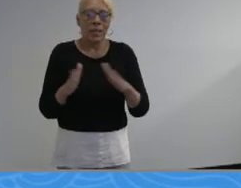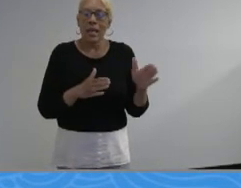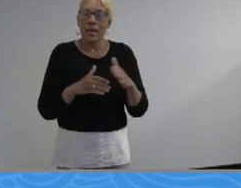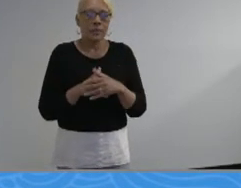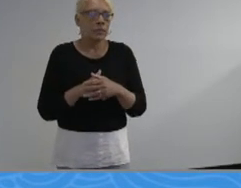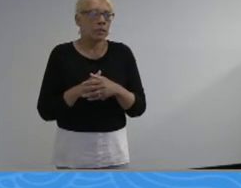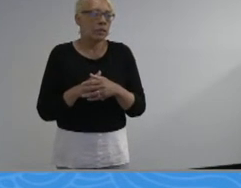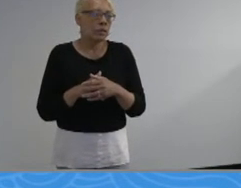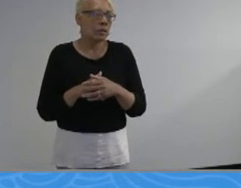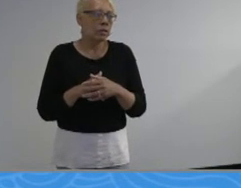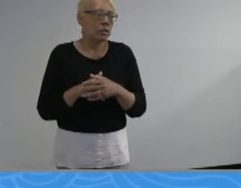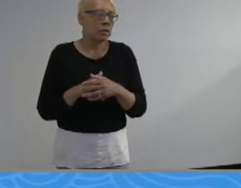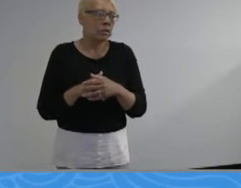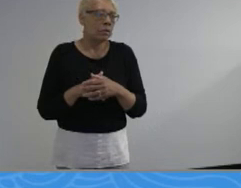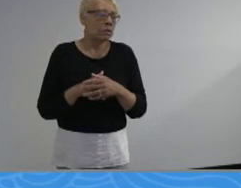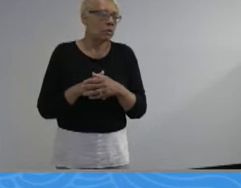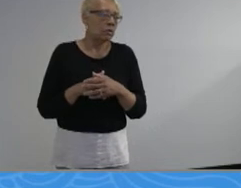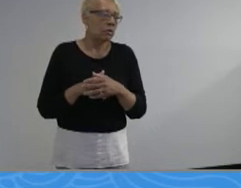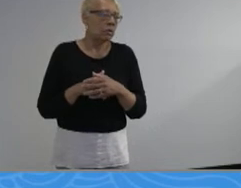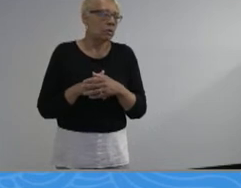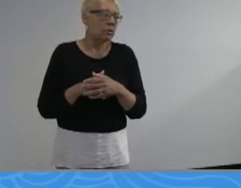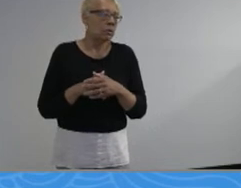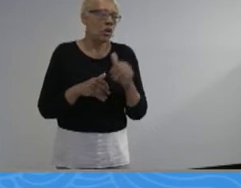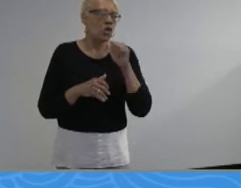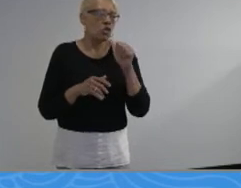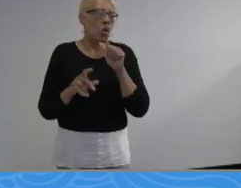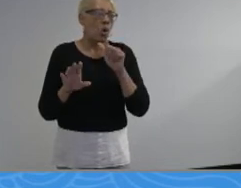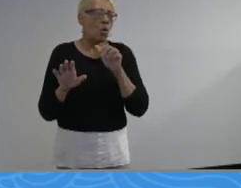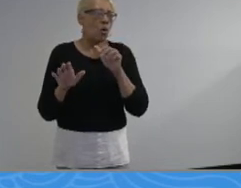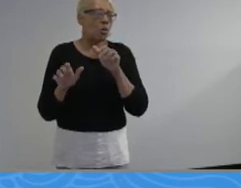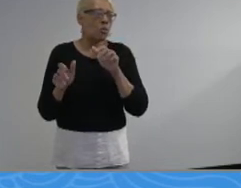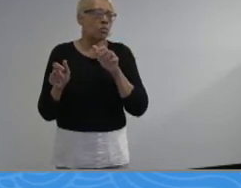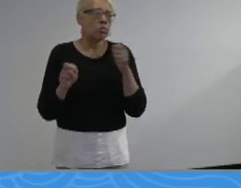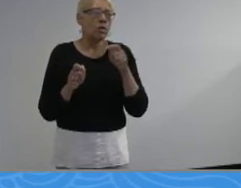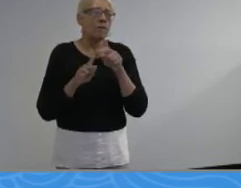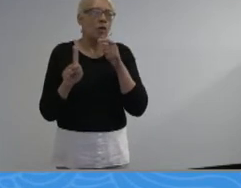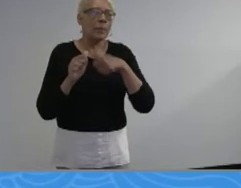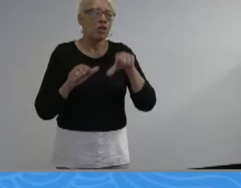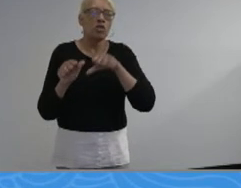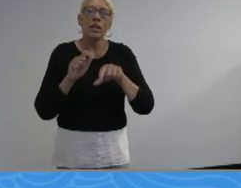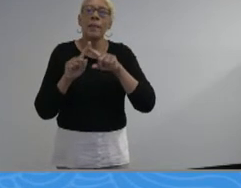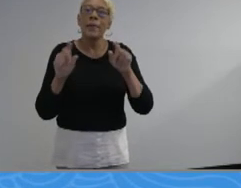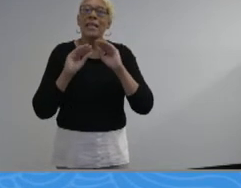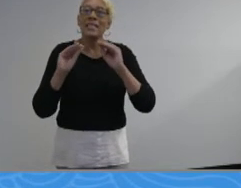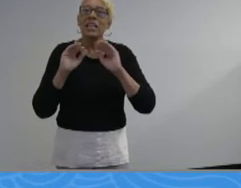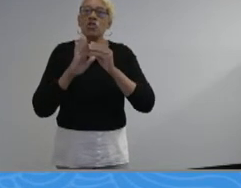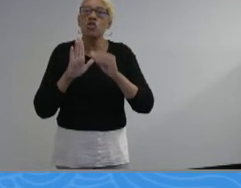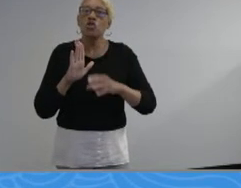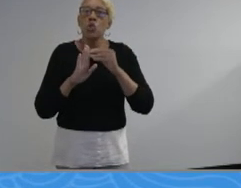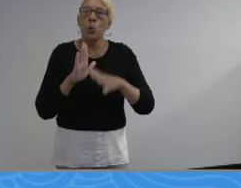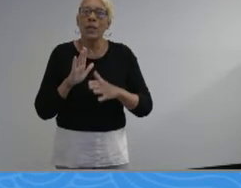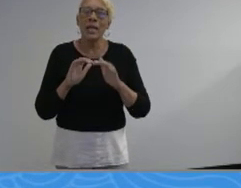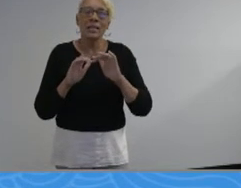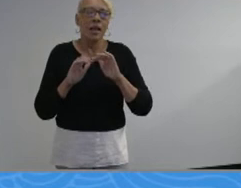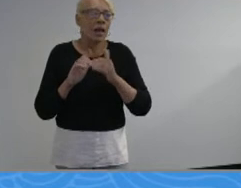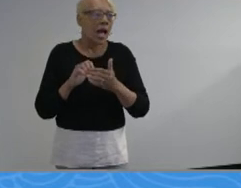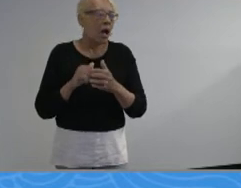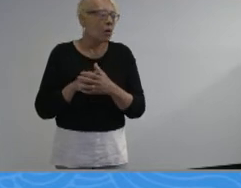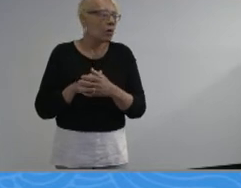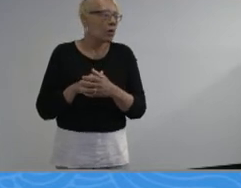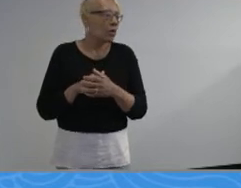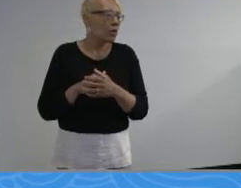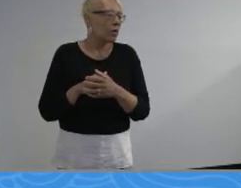at one way from another. Teach students to talk about how resilient they are from trials